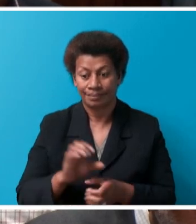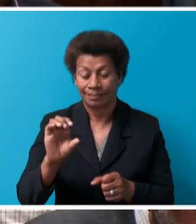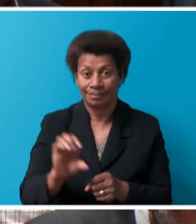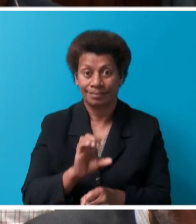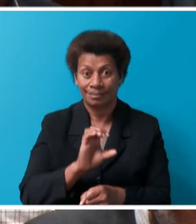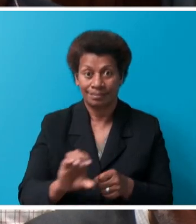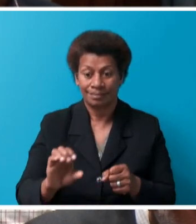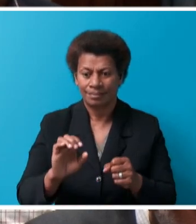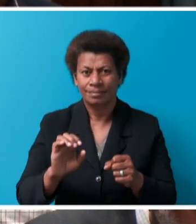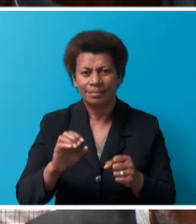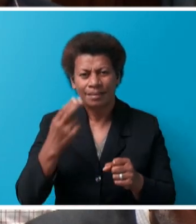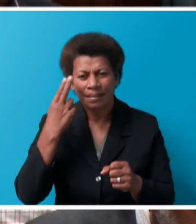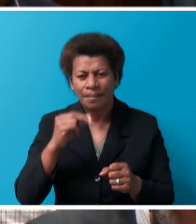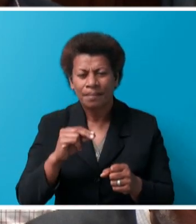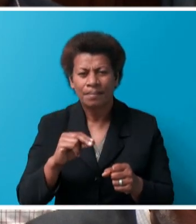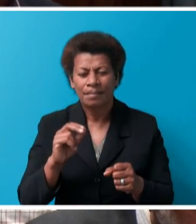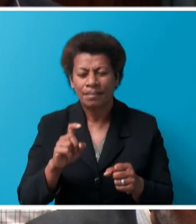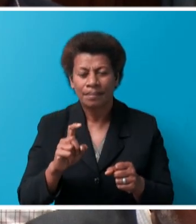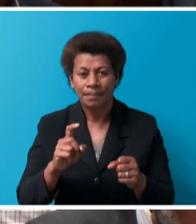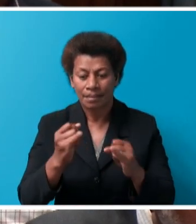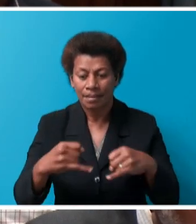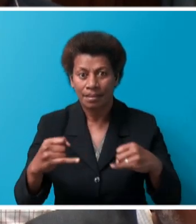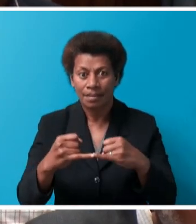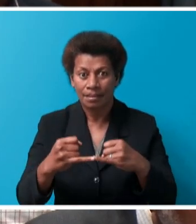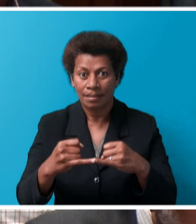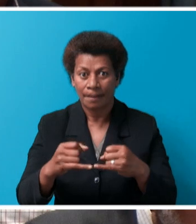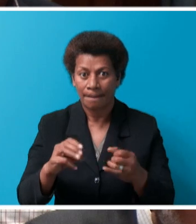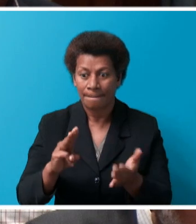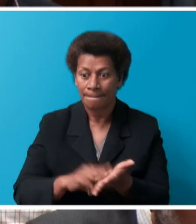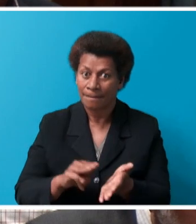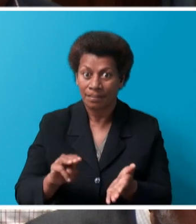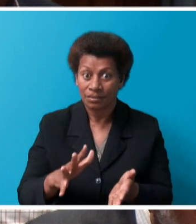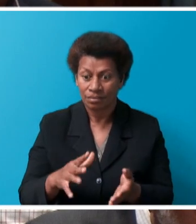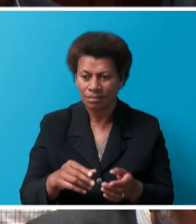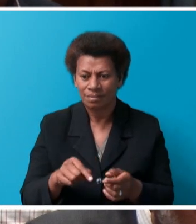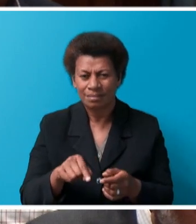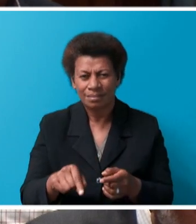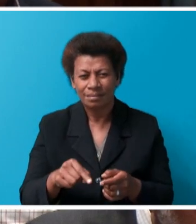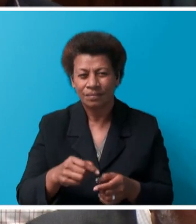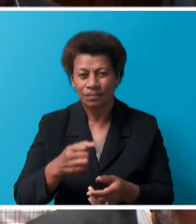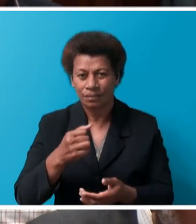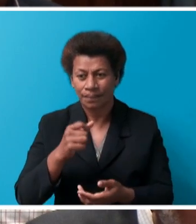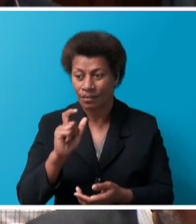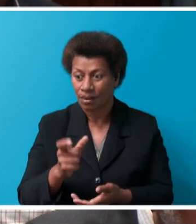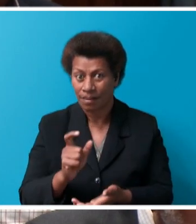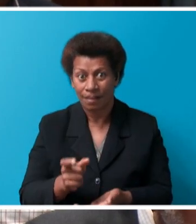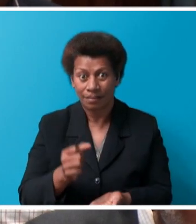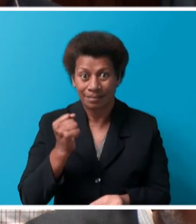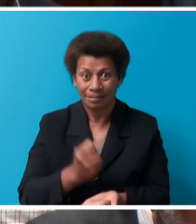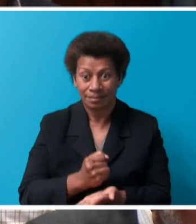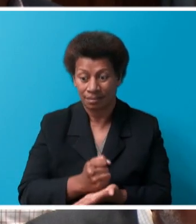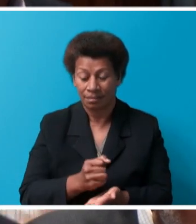called Island Magic that specializes in turmeric production and processing is